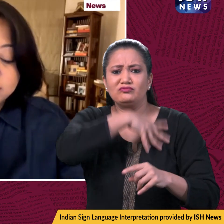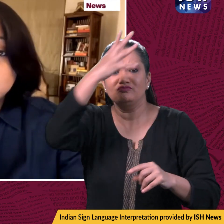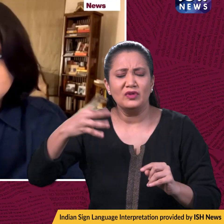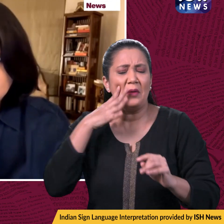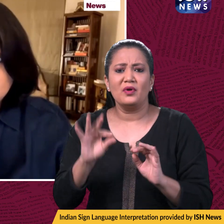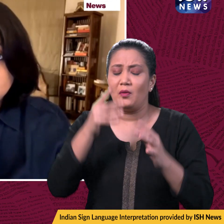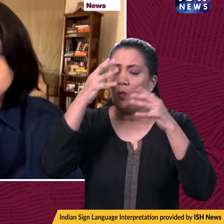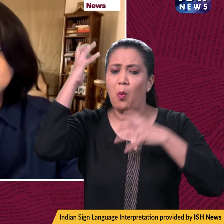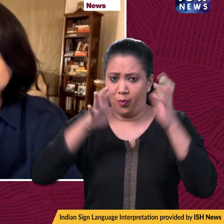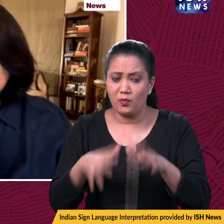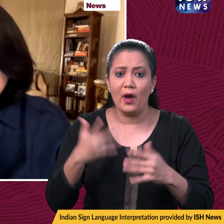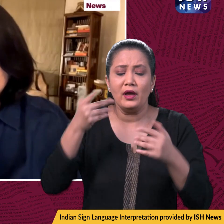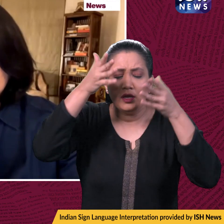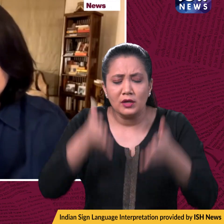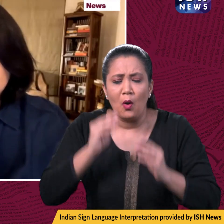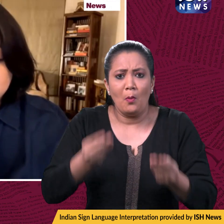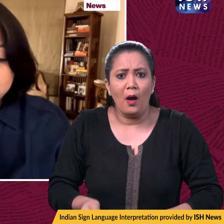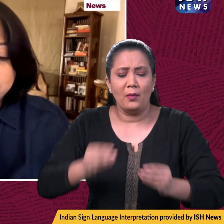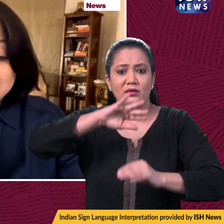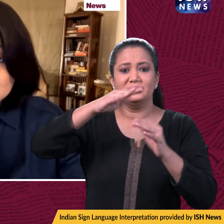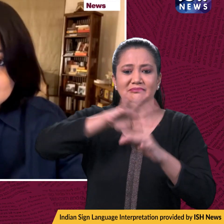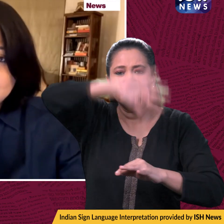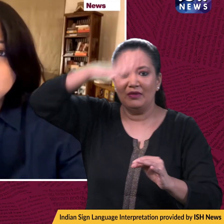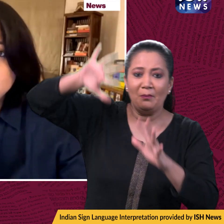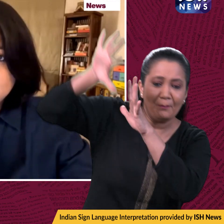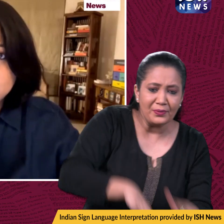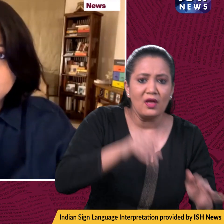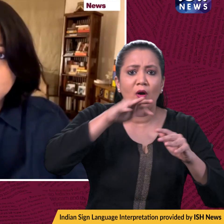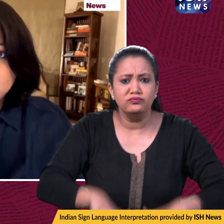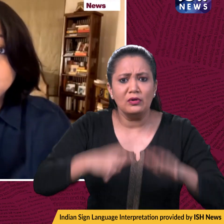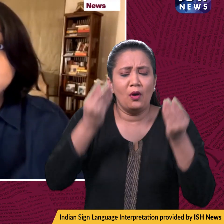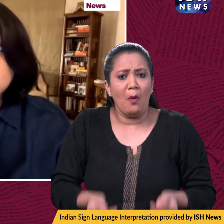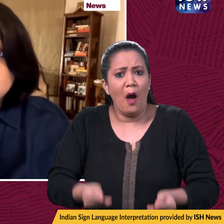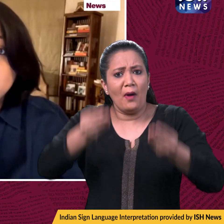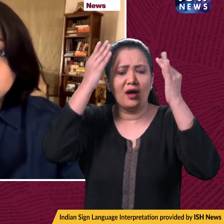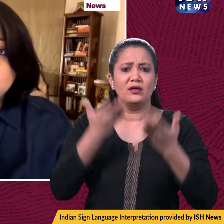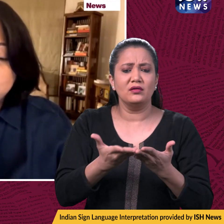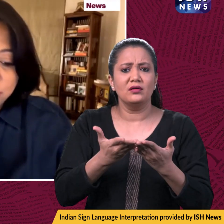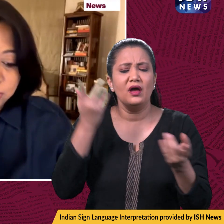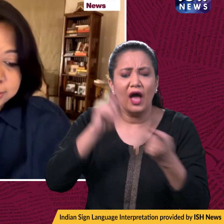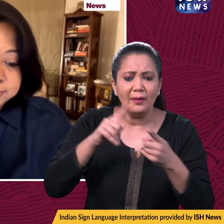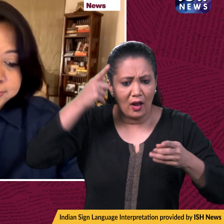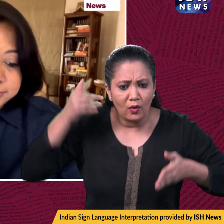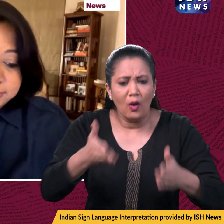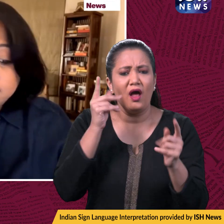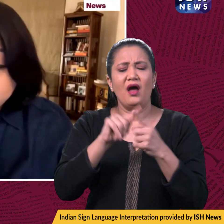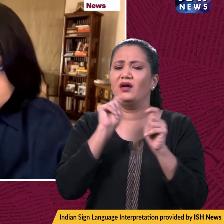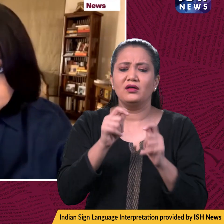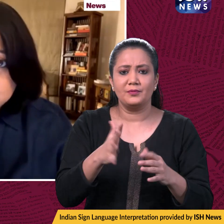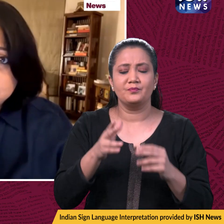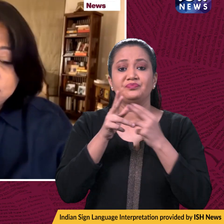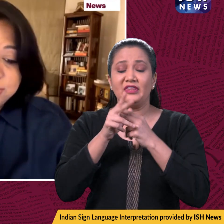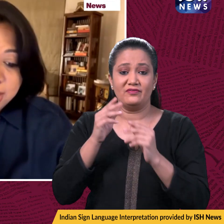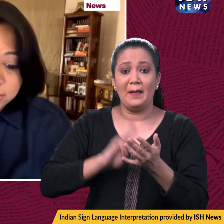of Uttarakhand is very worrying because of a sharp increase in the number of landslides and floods in the area because of this one road.